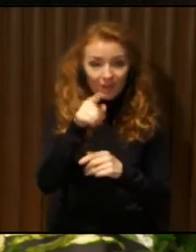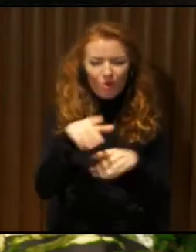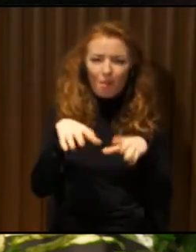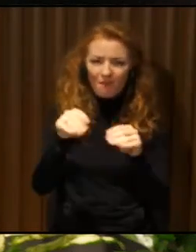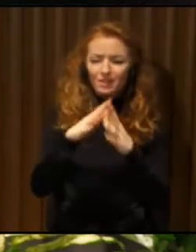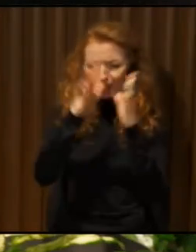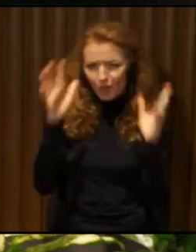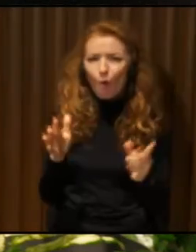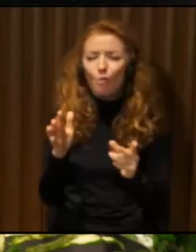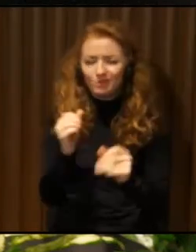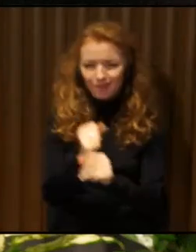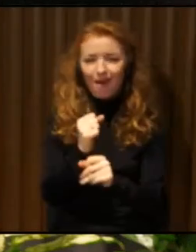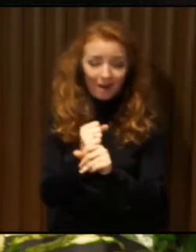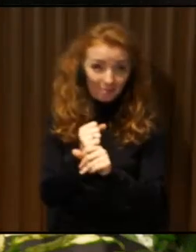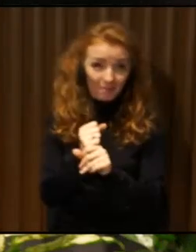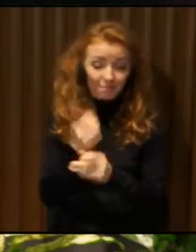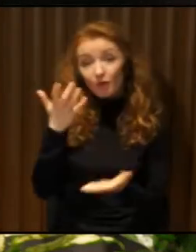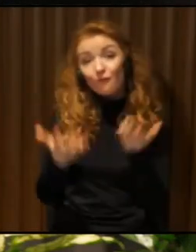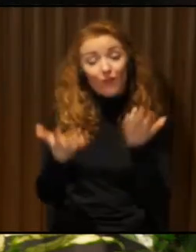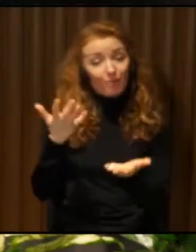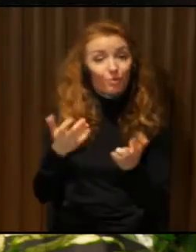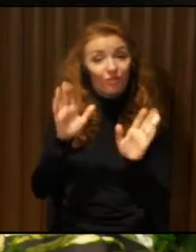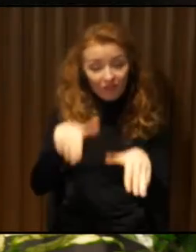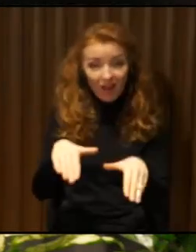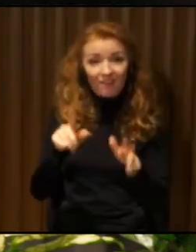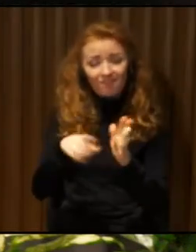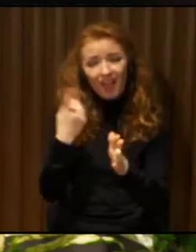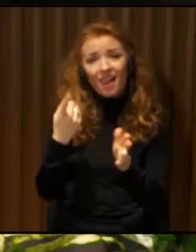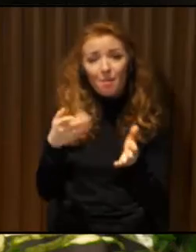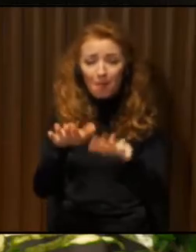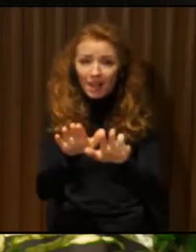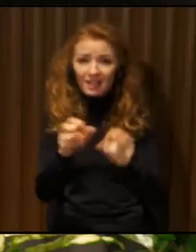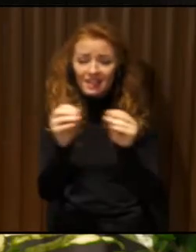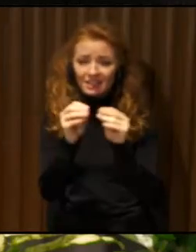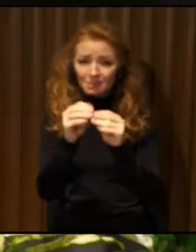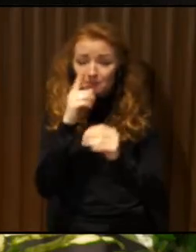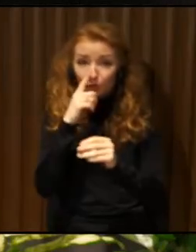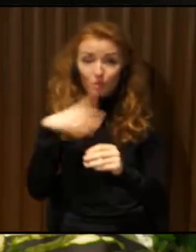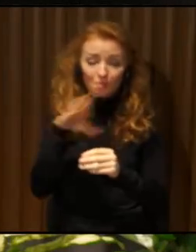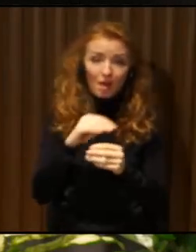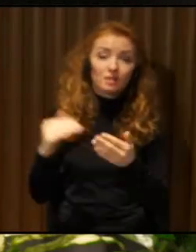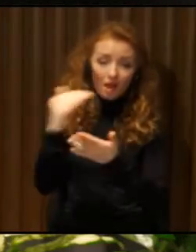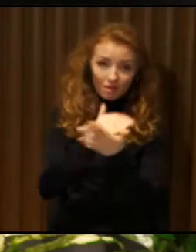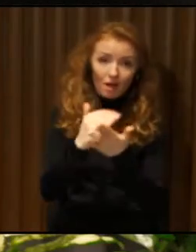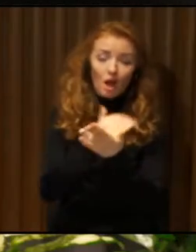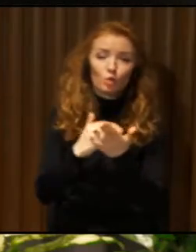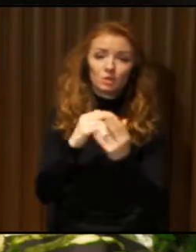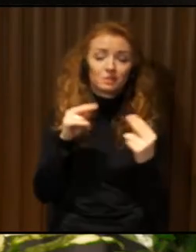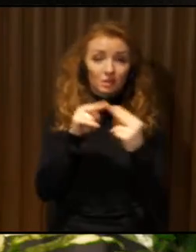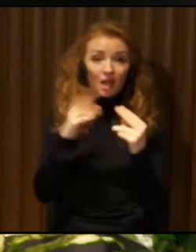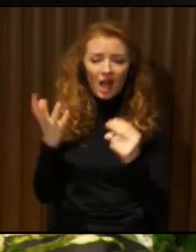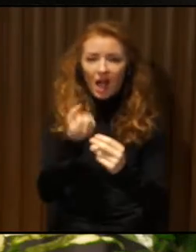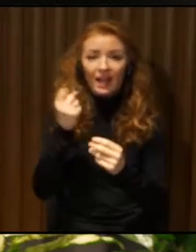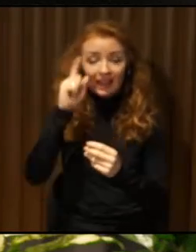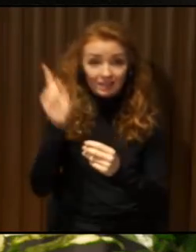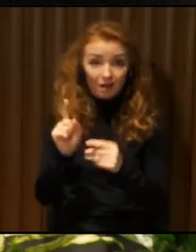20 more minutes. It will be interesting because we will call in to Tel Aviv, to Israel once again during today. But all the best.